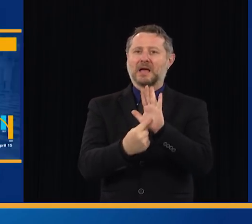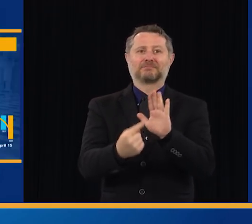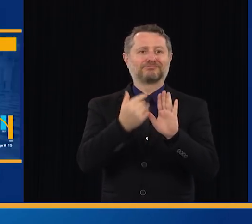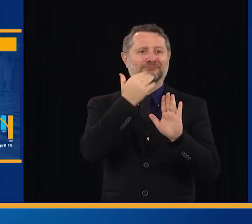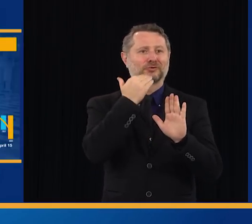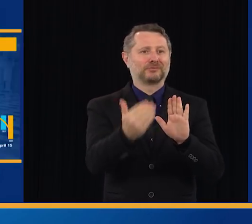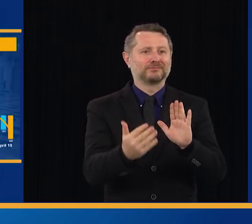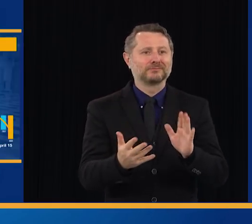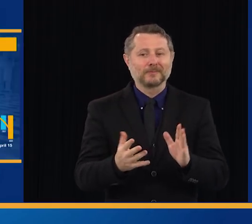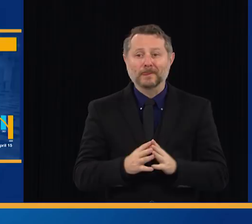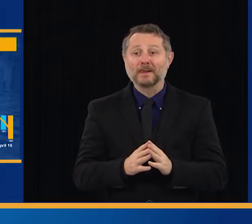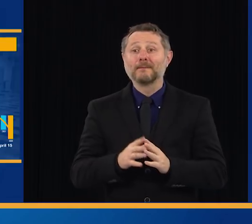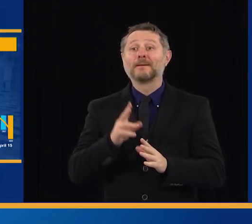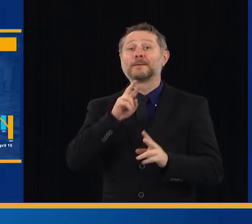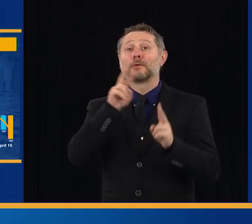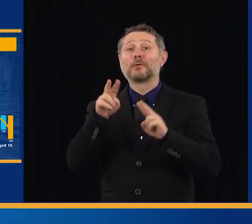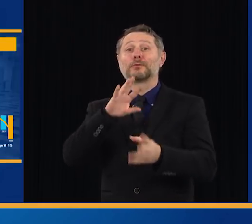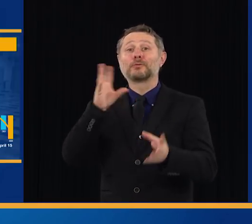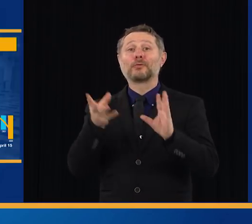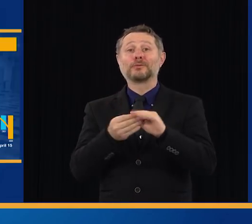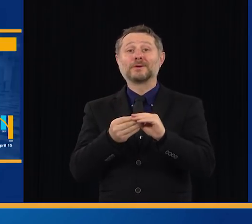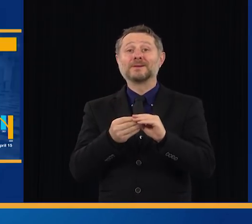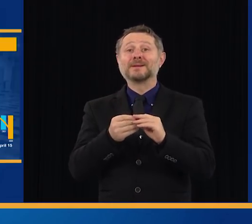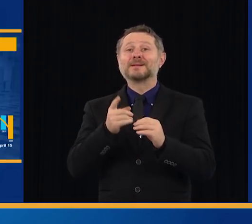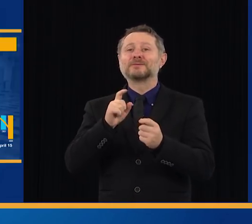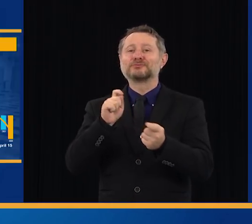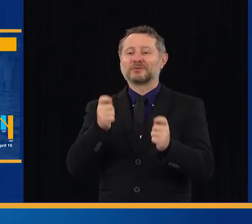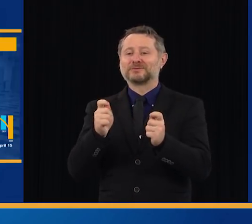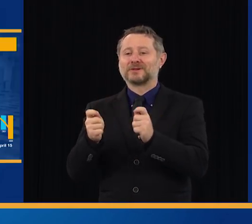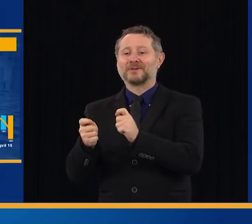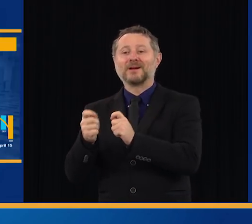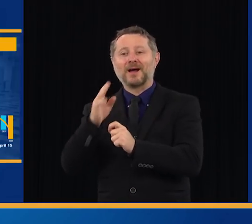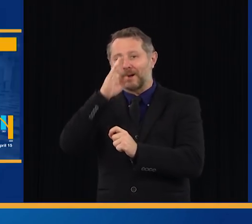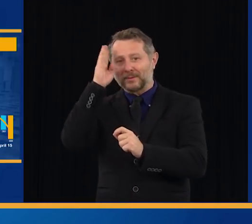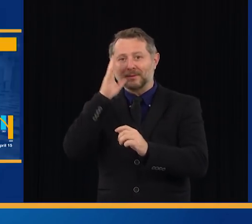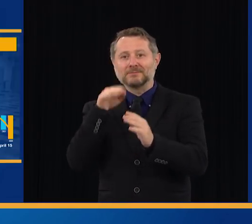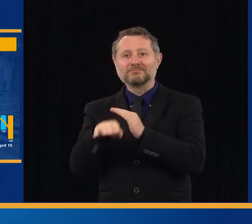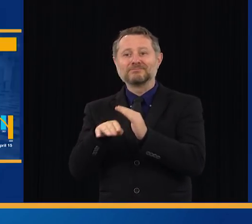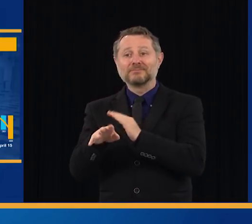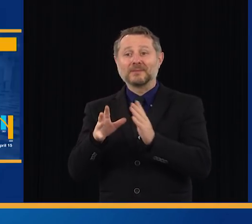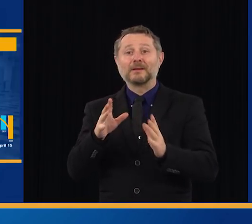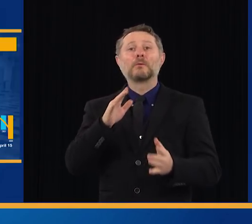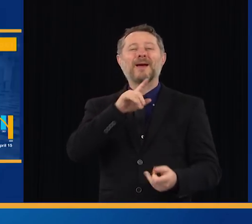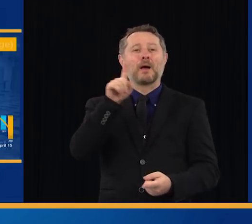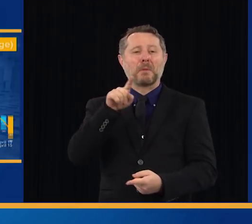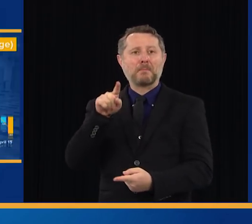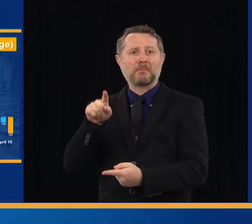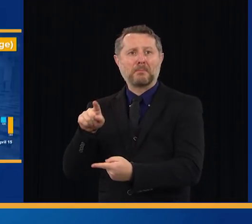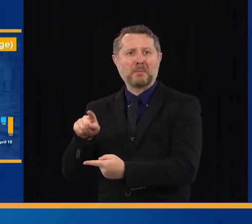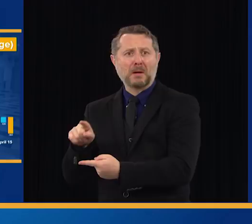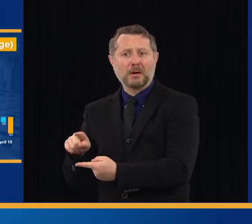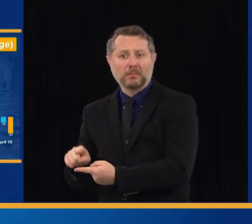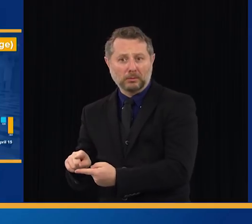If you look at the net change in hospitalizations, it's down more significantly than it has been, so